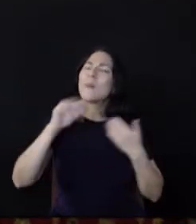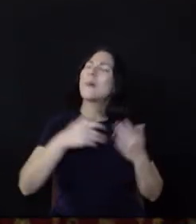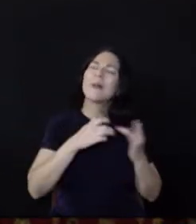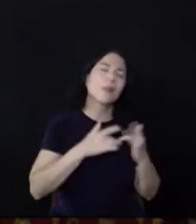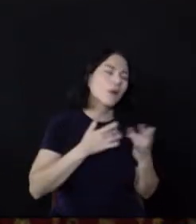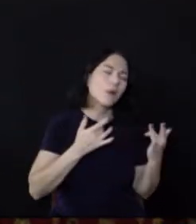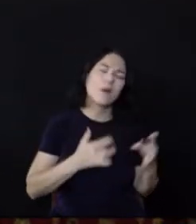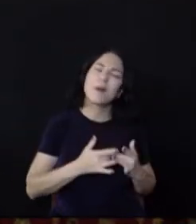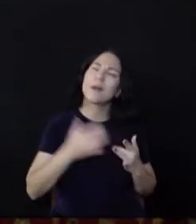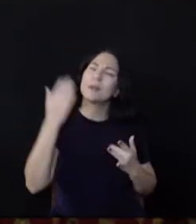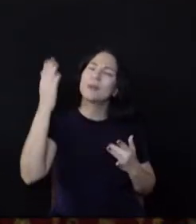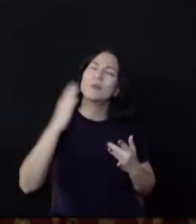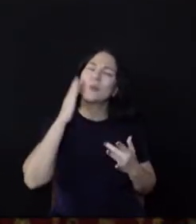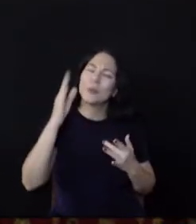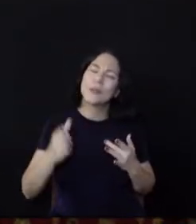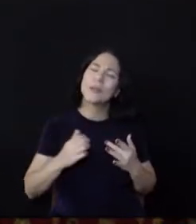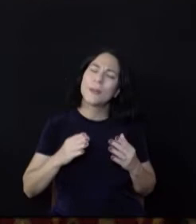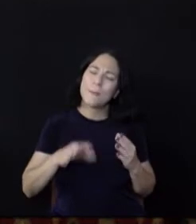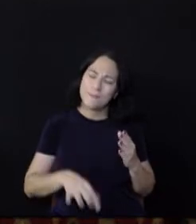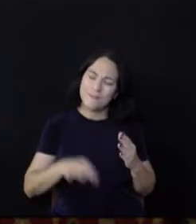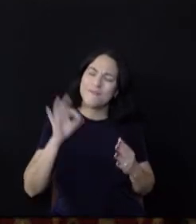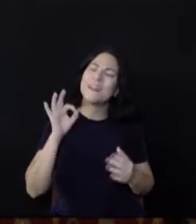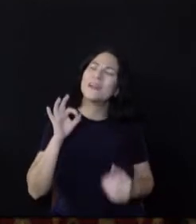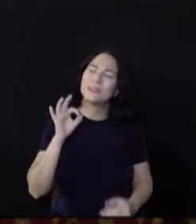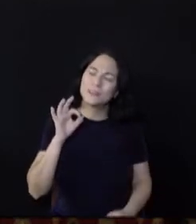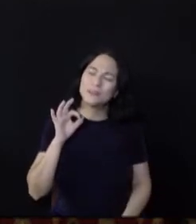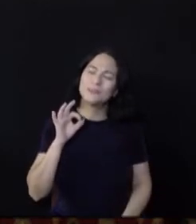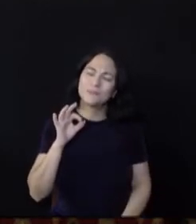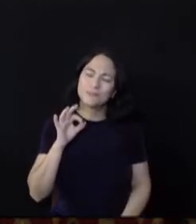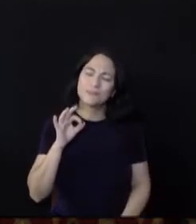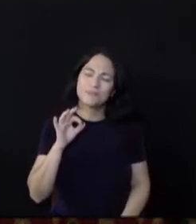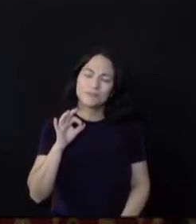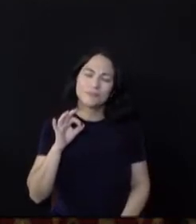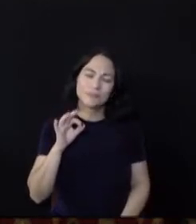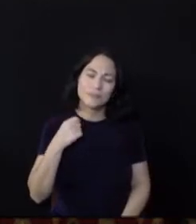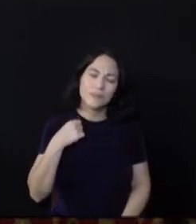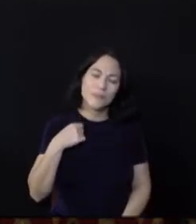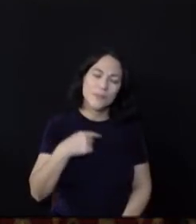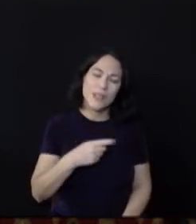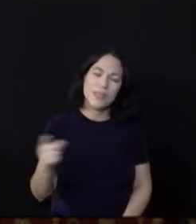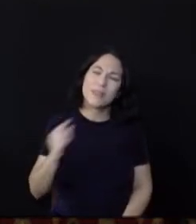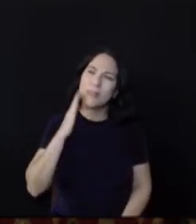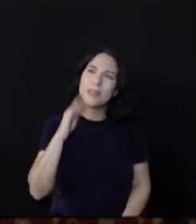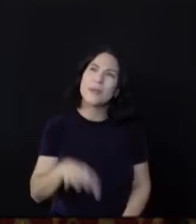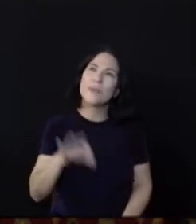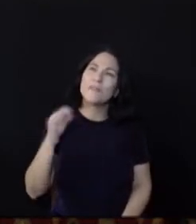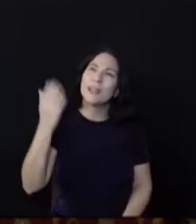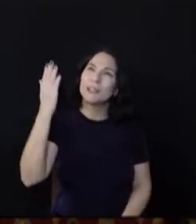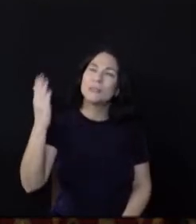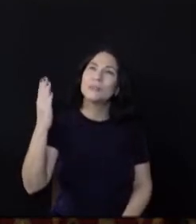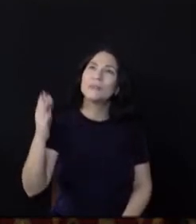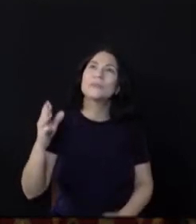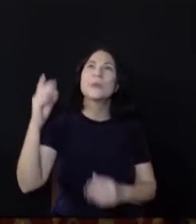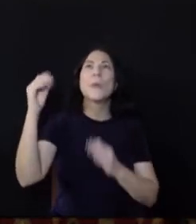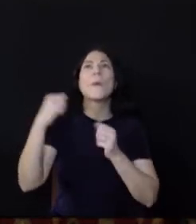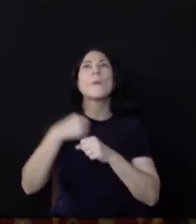heart, you shall be found. So for those right now who are seeking you, Lord, reveal yourself,